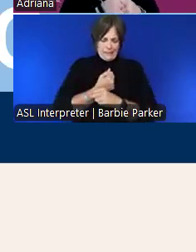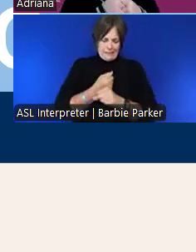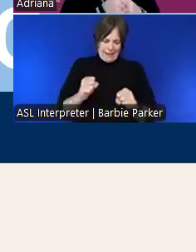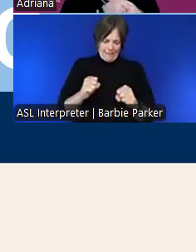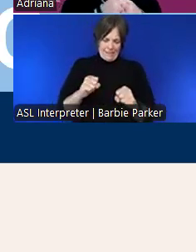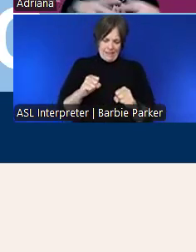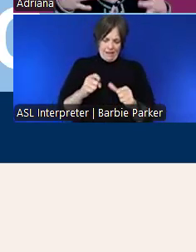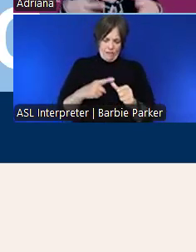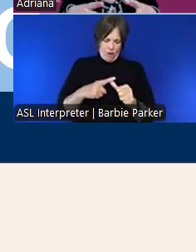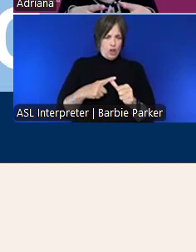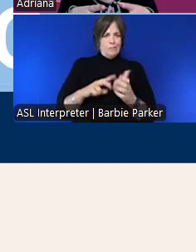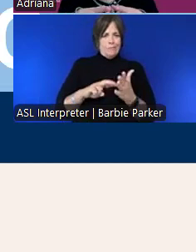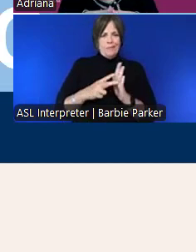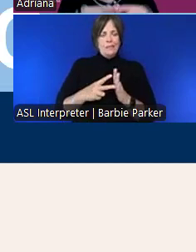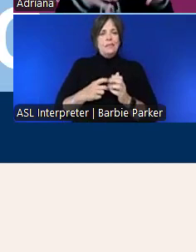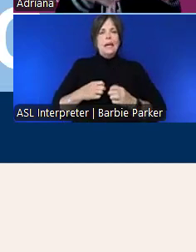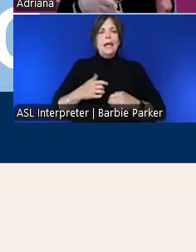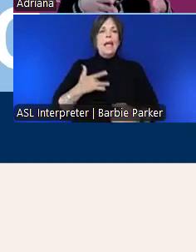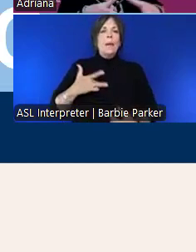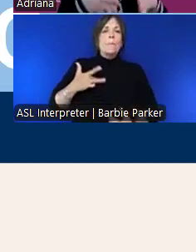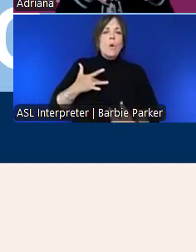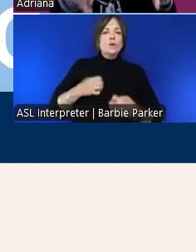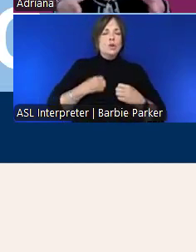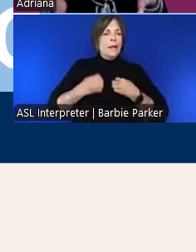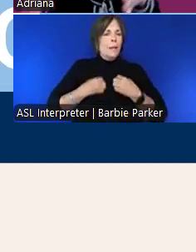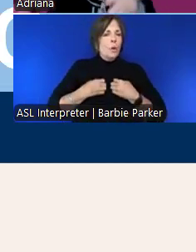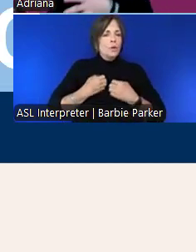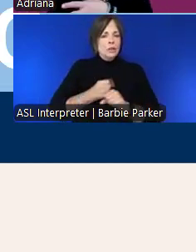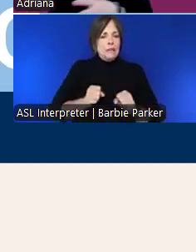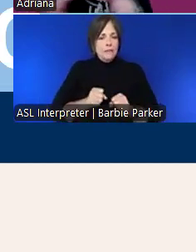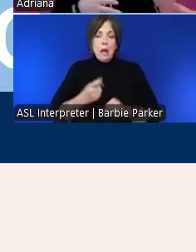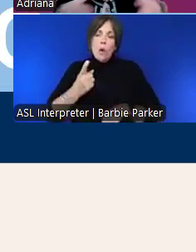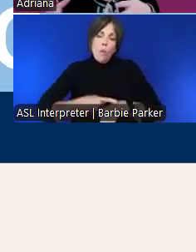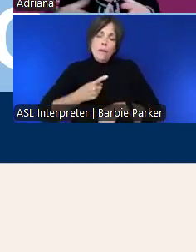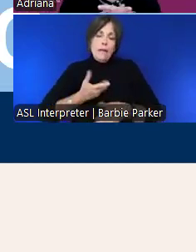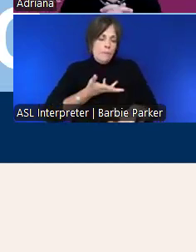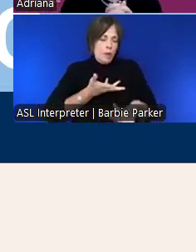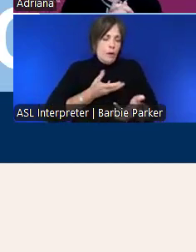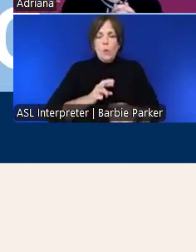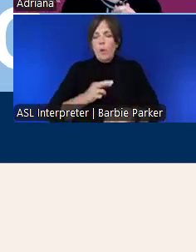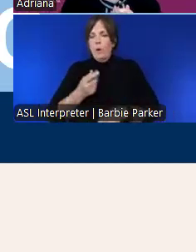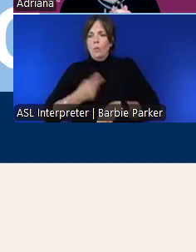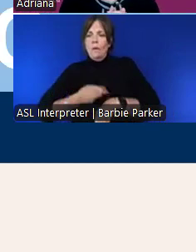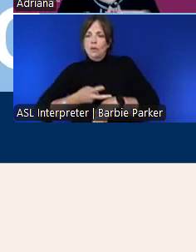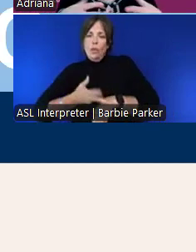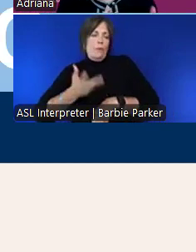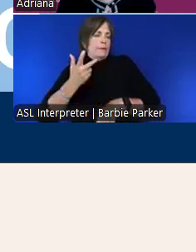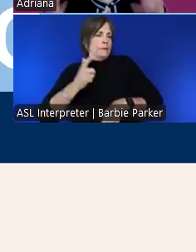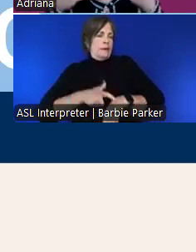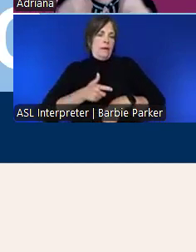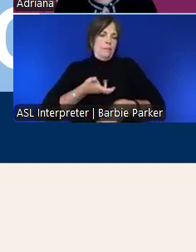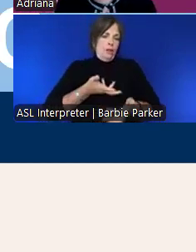emotional safety, right? If you're someone who's going to have just one interaction or a couple of interactions because you're doing some investigation,